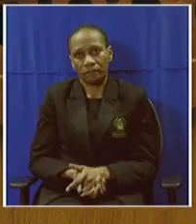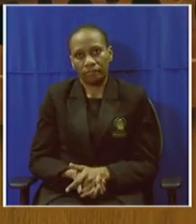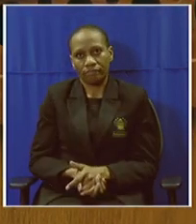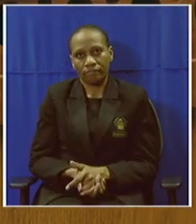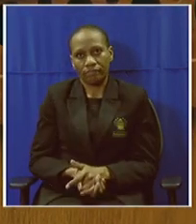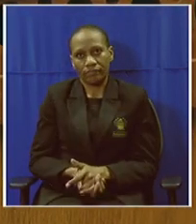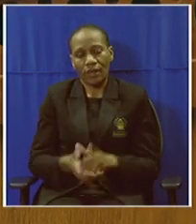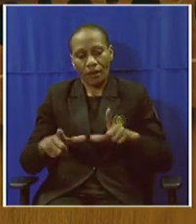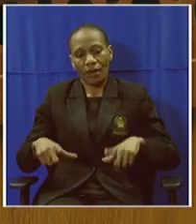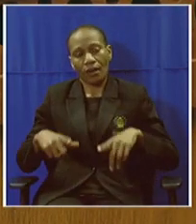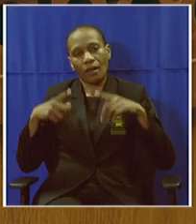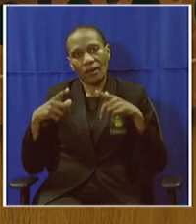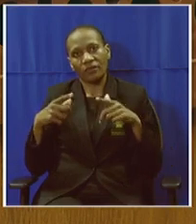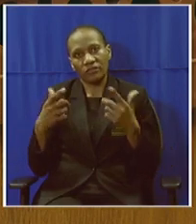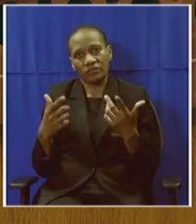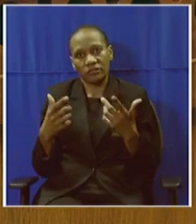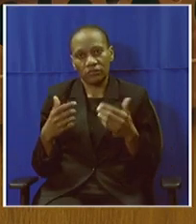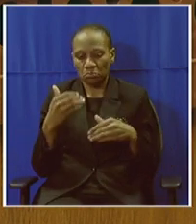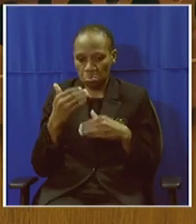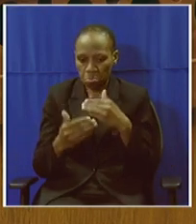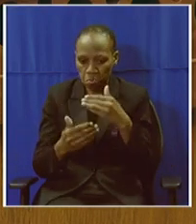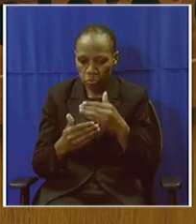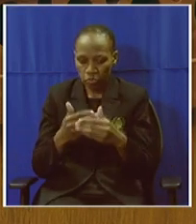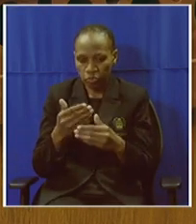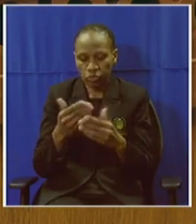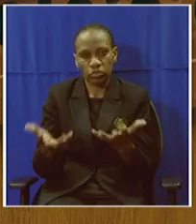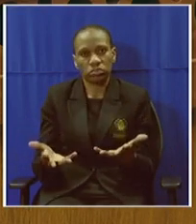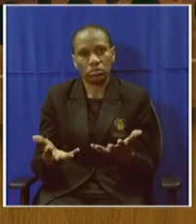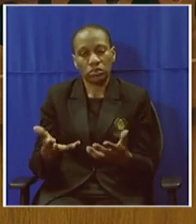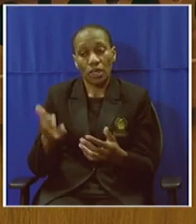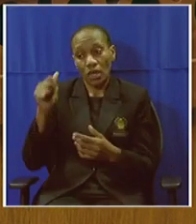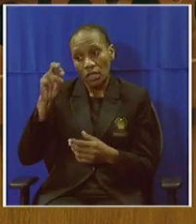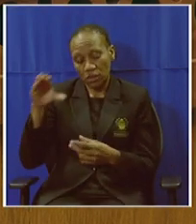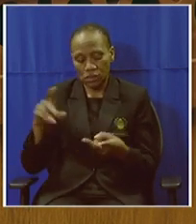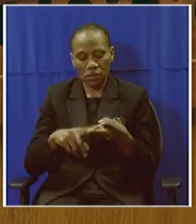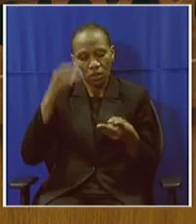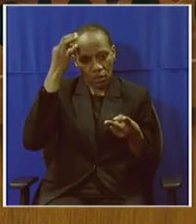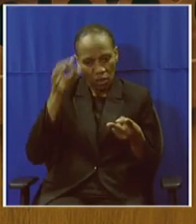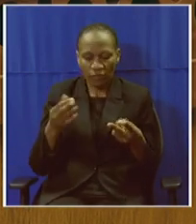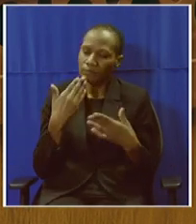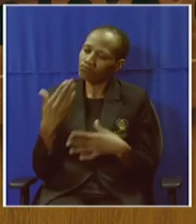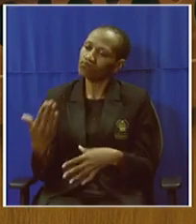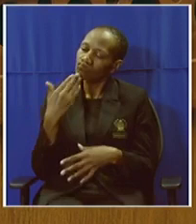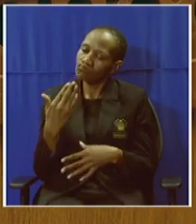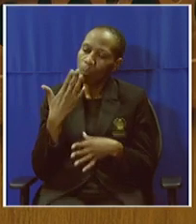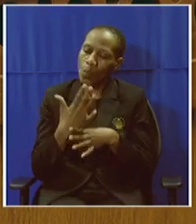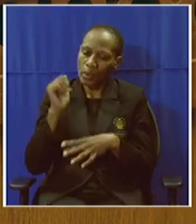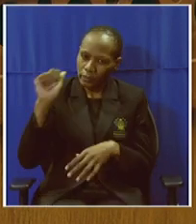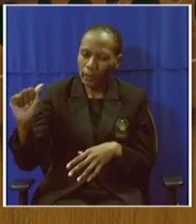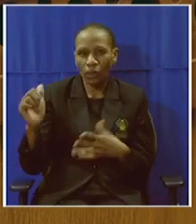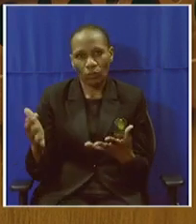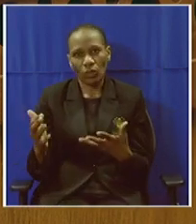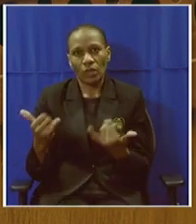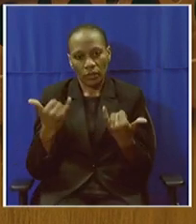was represented at the funeral. We would like to thank the ANC and the government for their part so that we